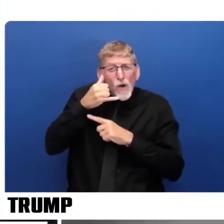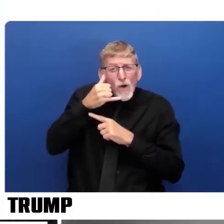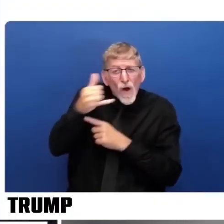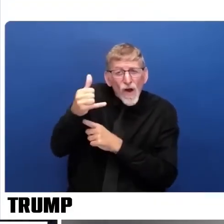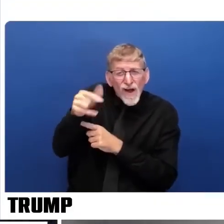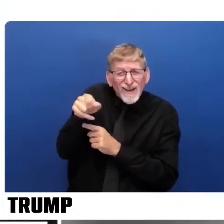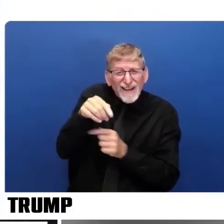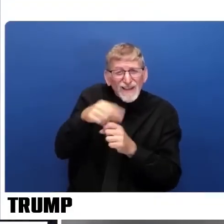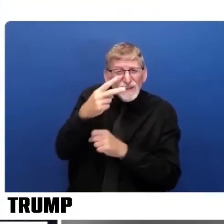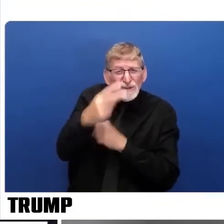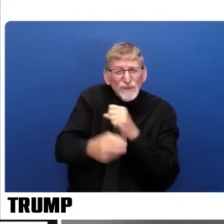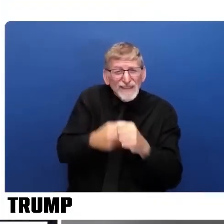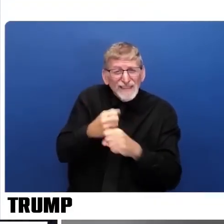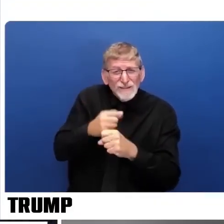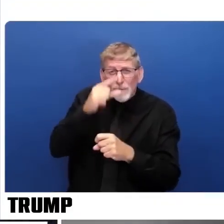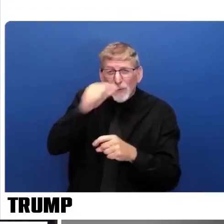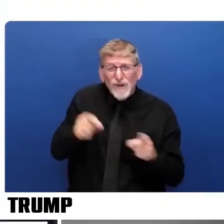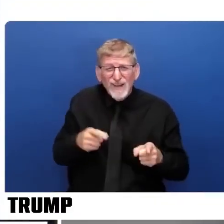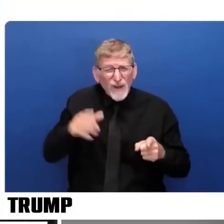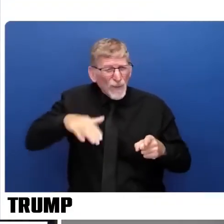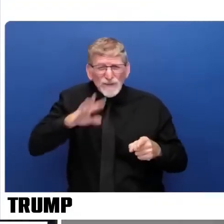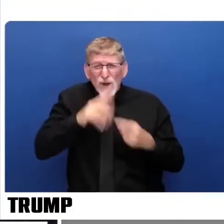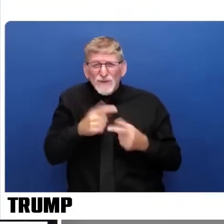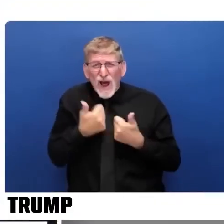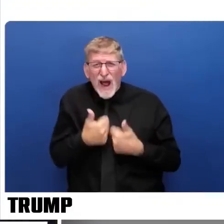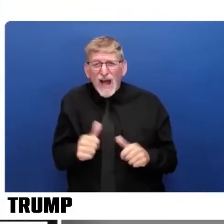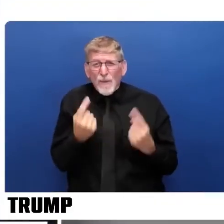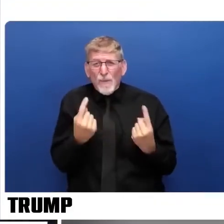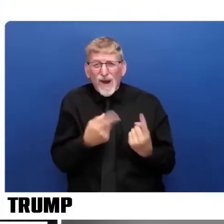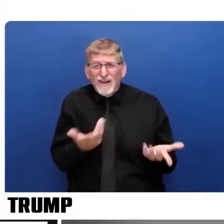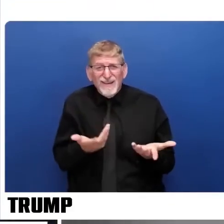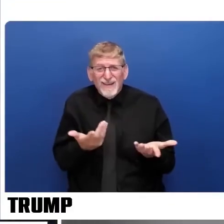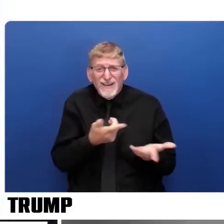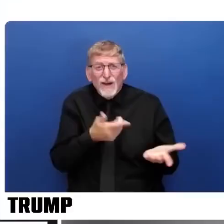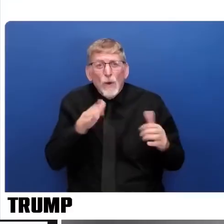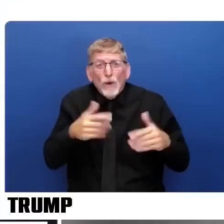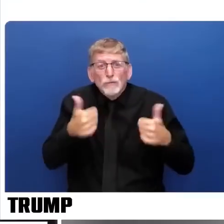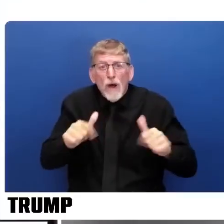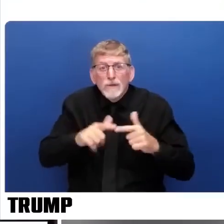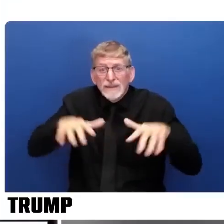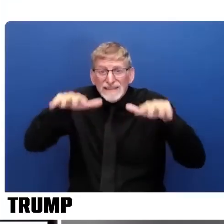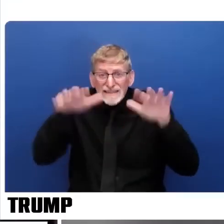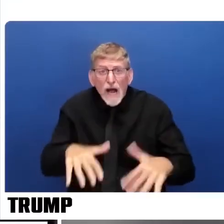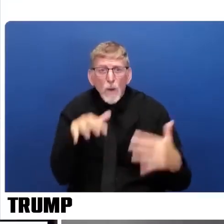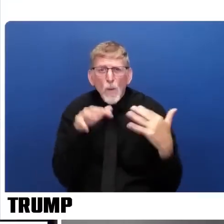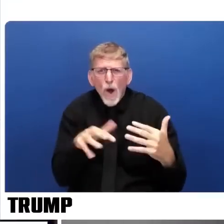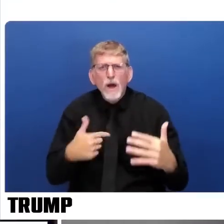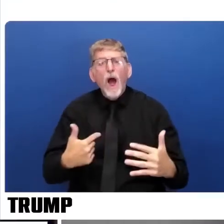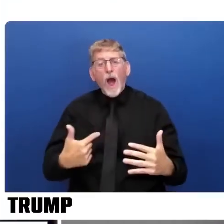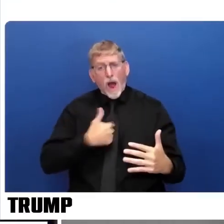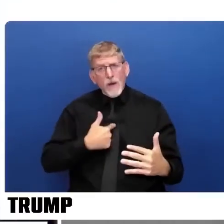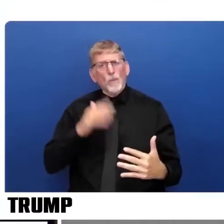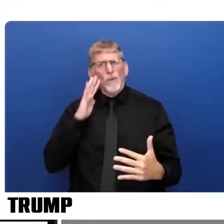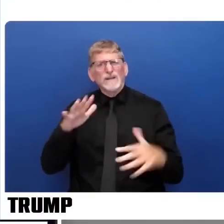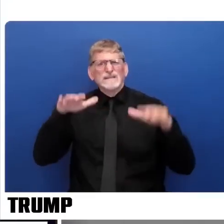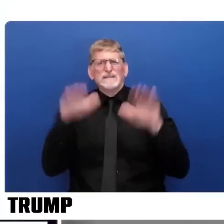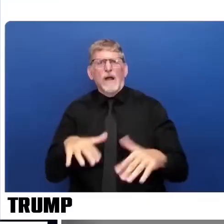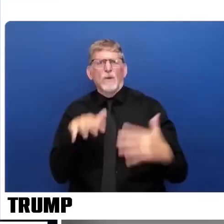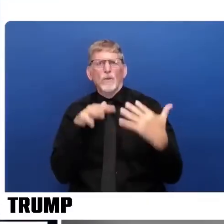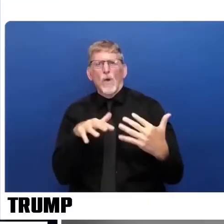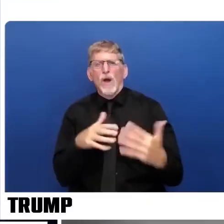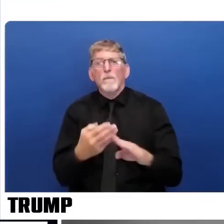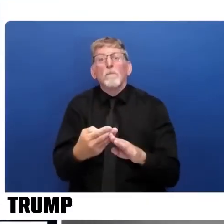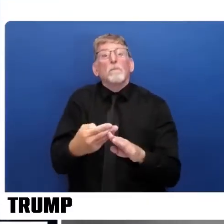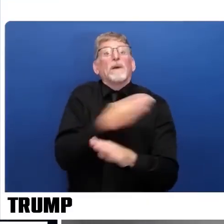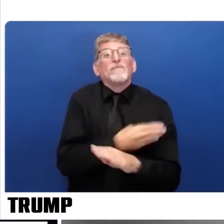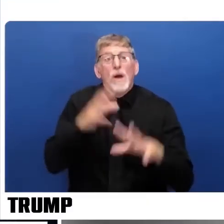get it. That is a war that's dying to be settled. I will get it settled before I even become president. If I win, when I'm